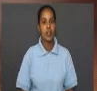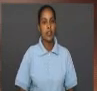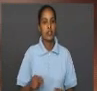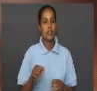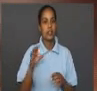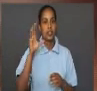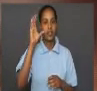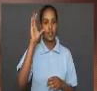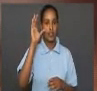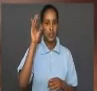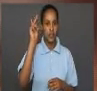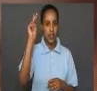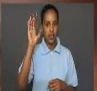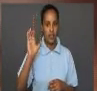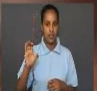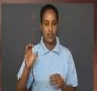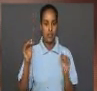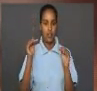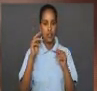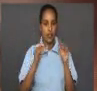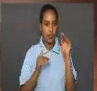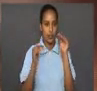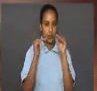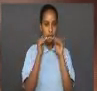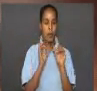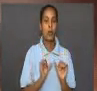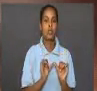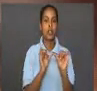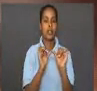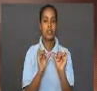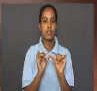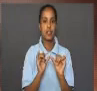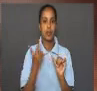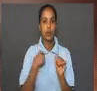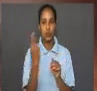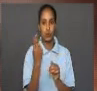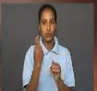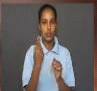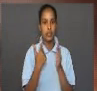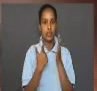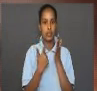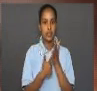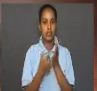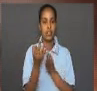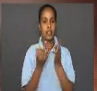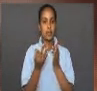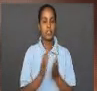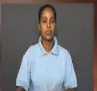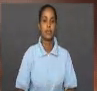For Kc, which is the equilibrium constant, we use this